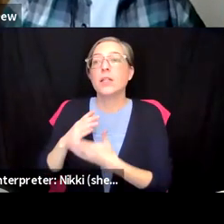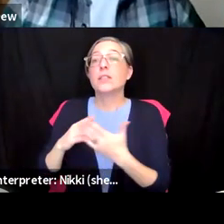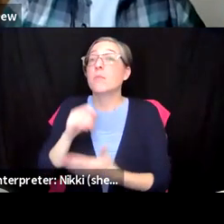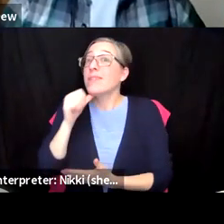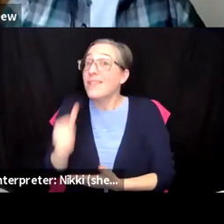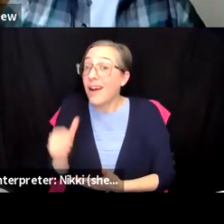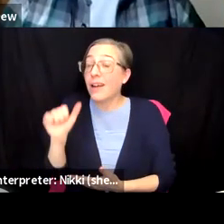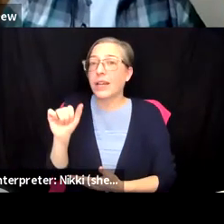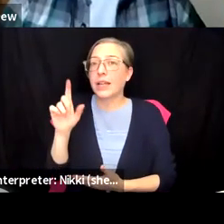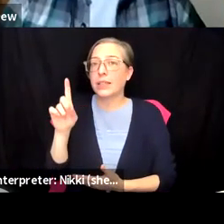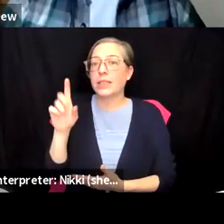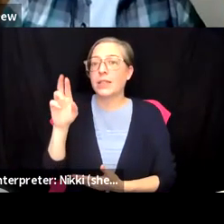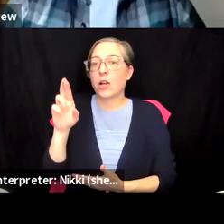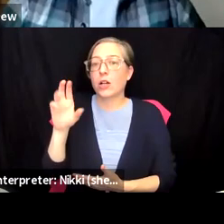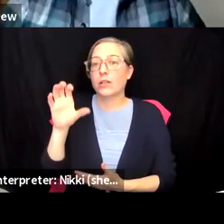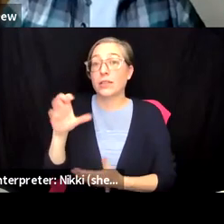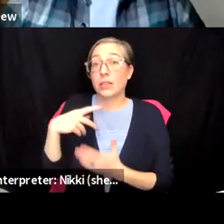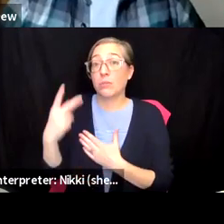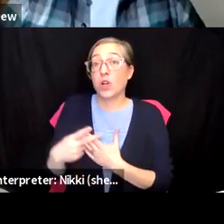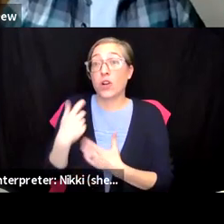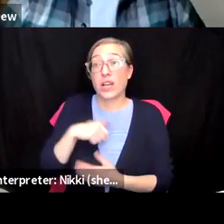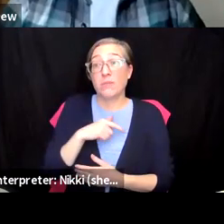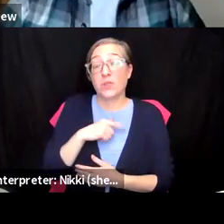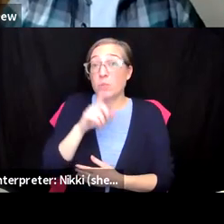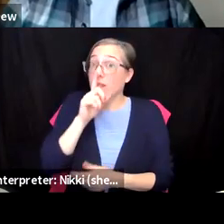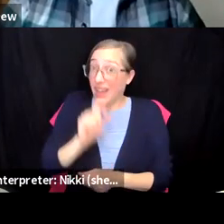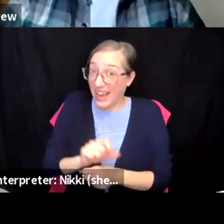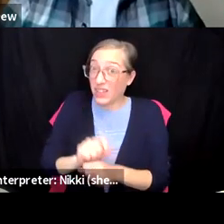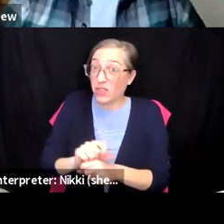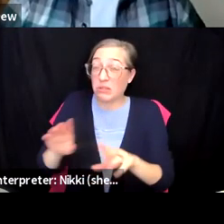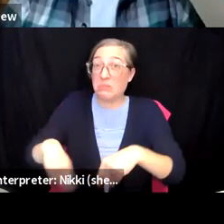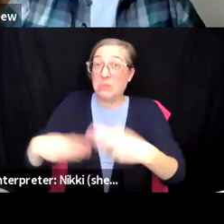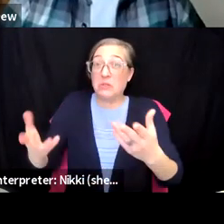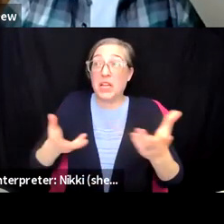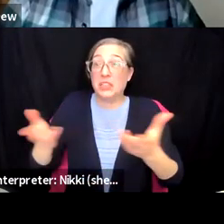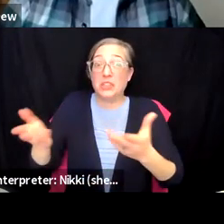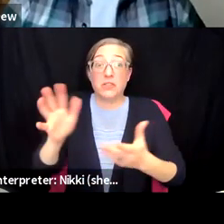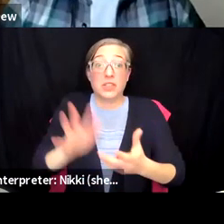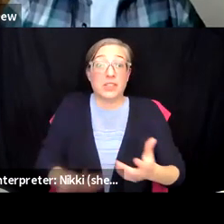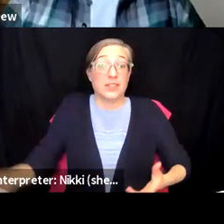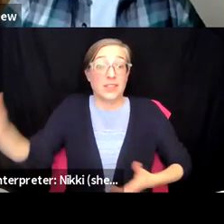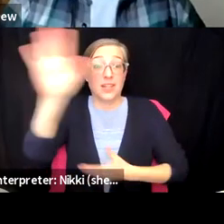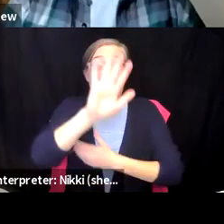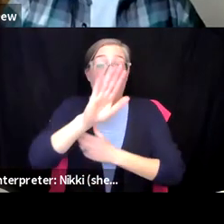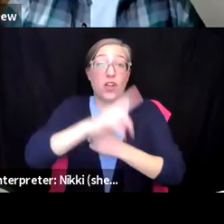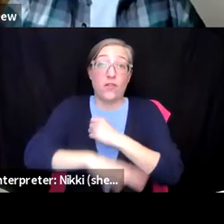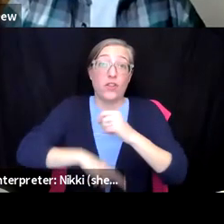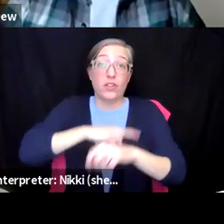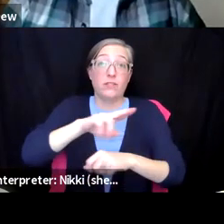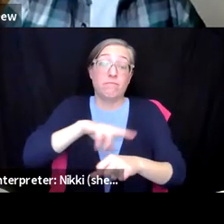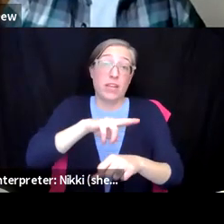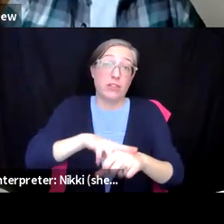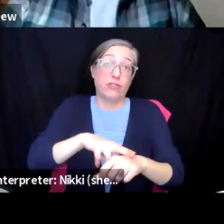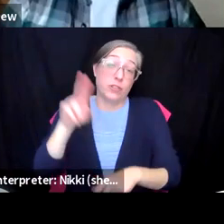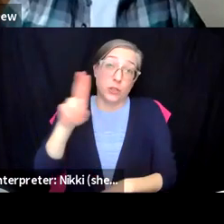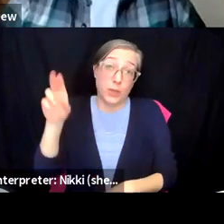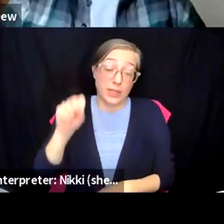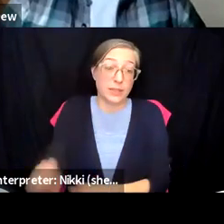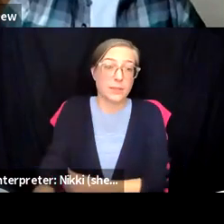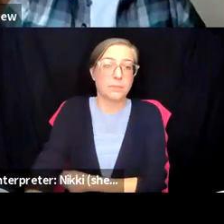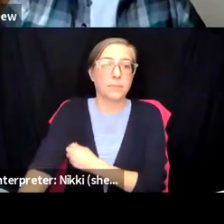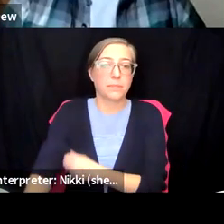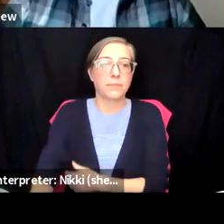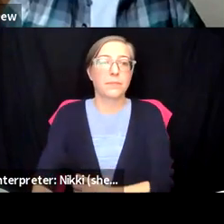do provide services throughout the nation actually. So I think that's important to know as well. And then I guess I'll